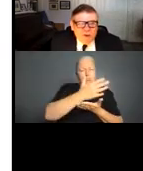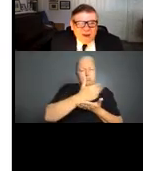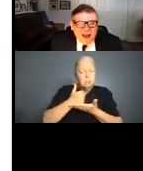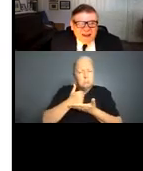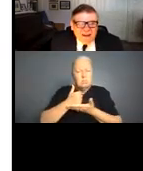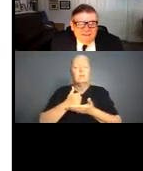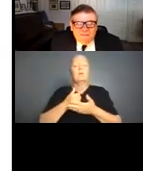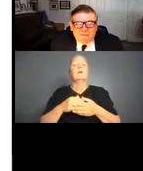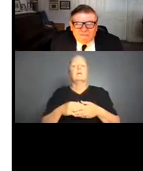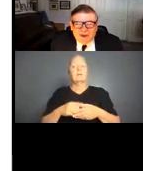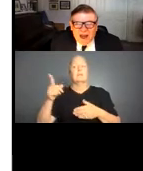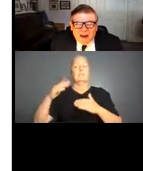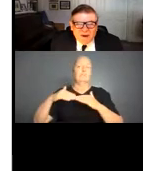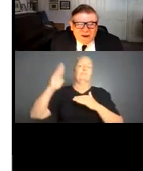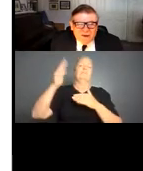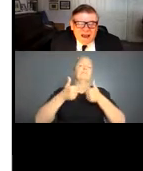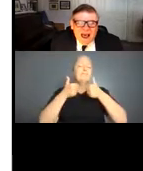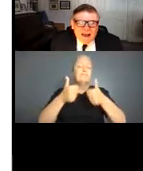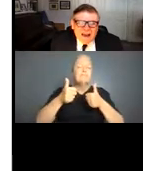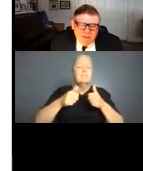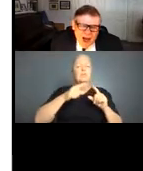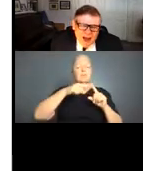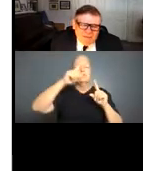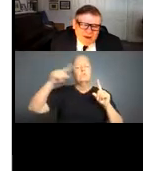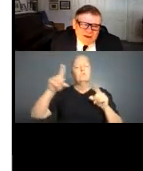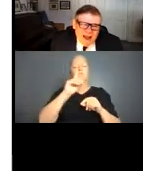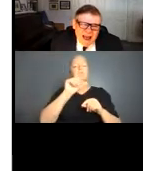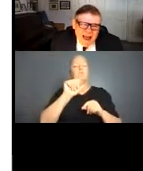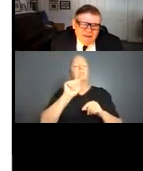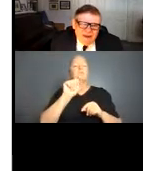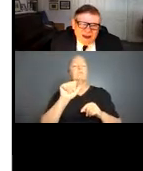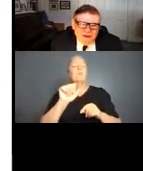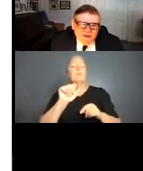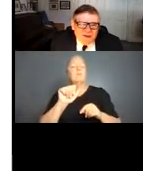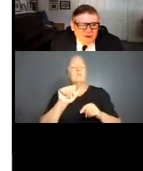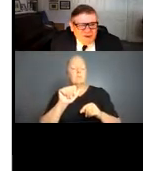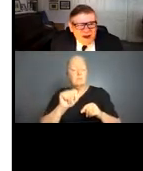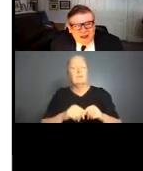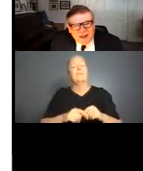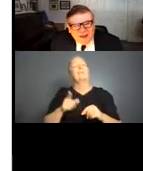far more data than anywhere else. And it's partly because they have a record of who they think